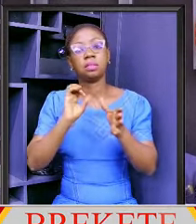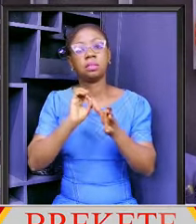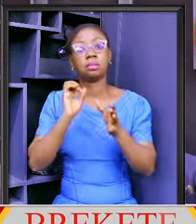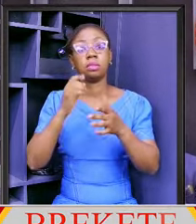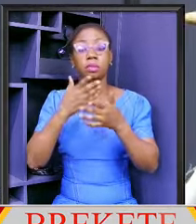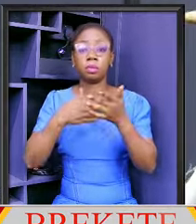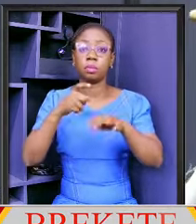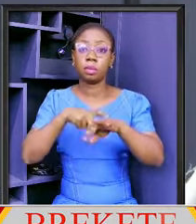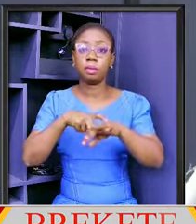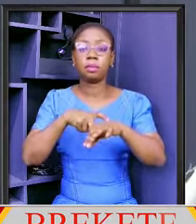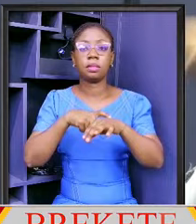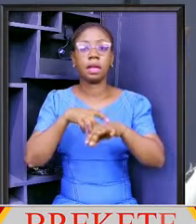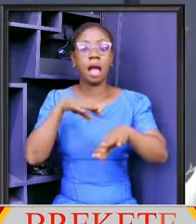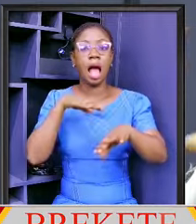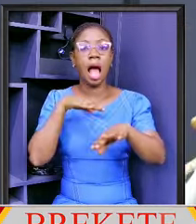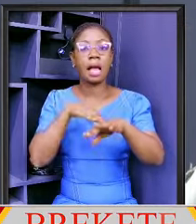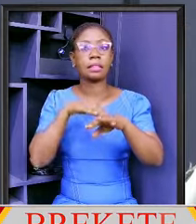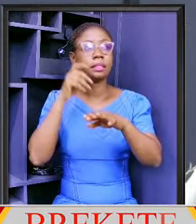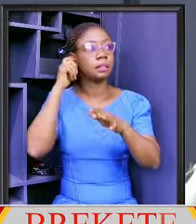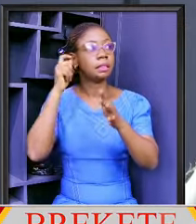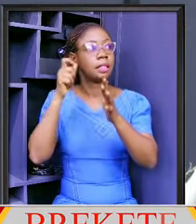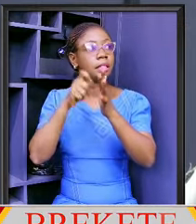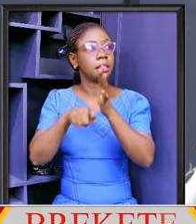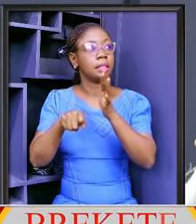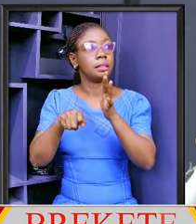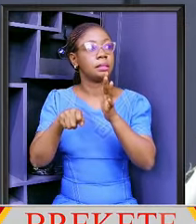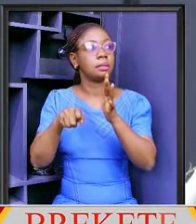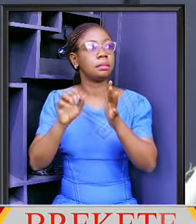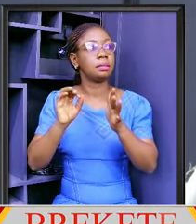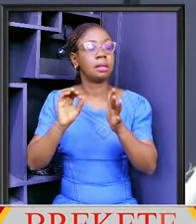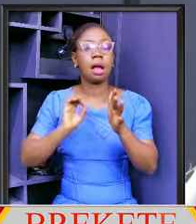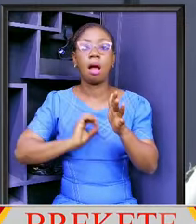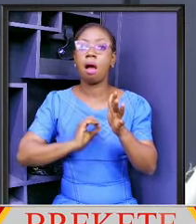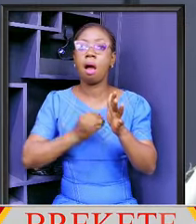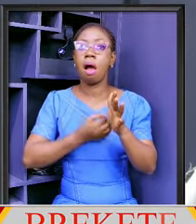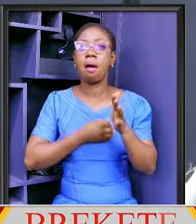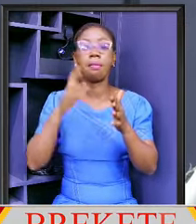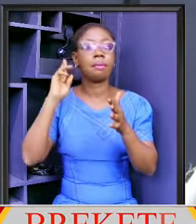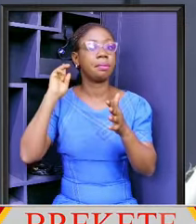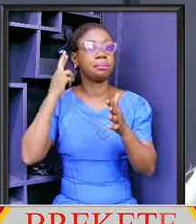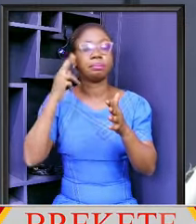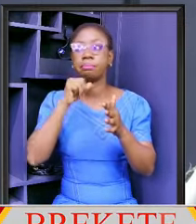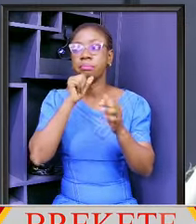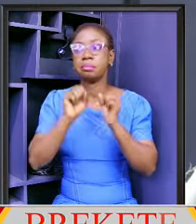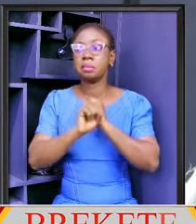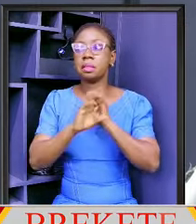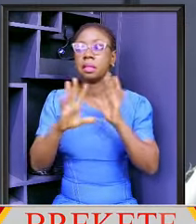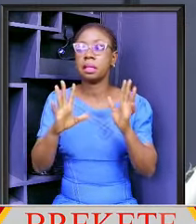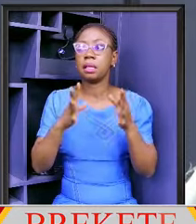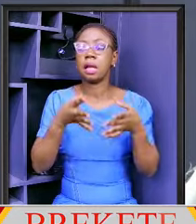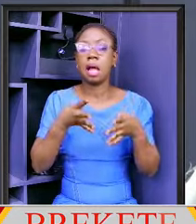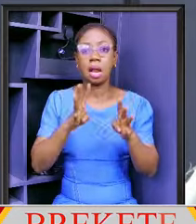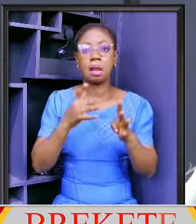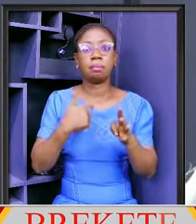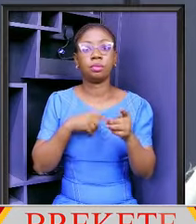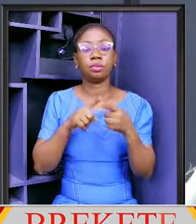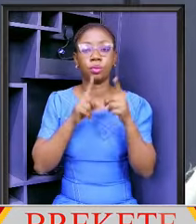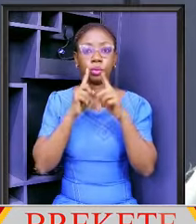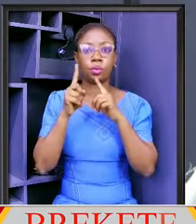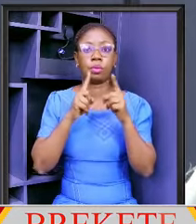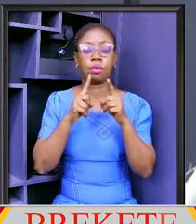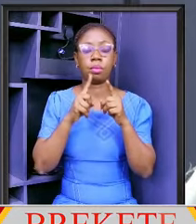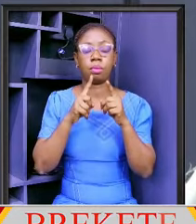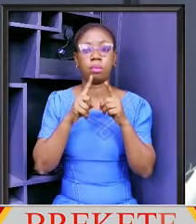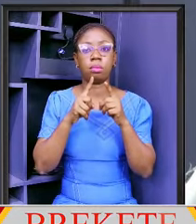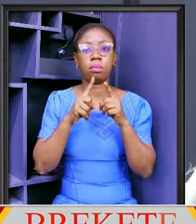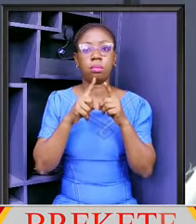declare. Allow me to talk. Una provoke me. When I want, I swallow the anger. Una no go